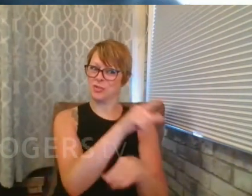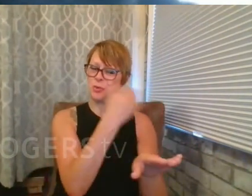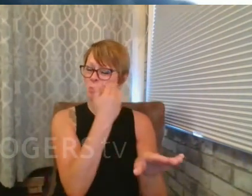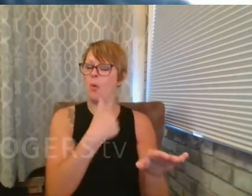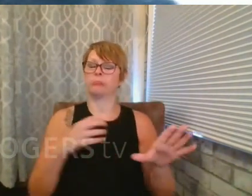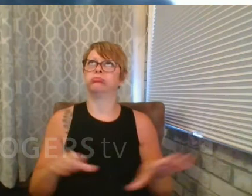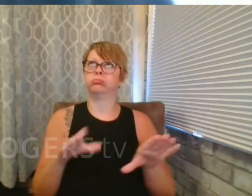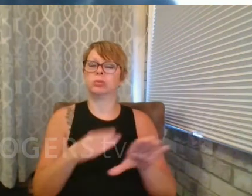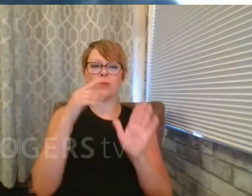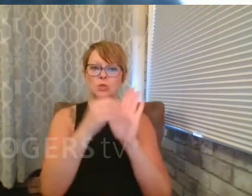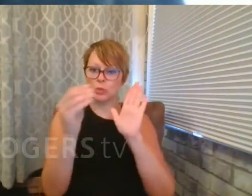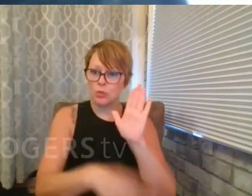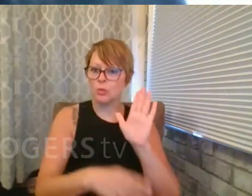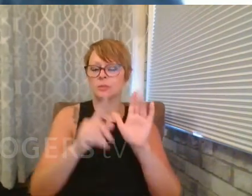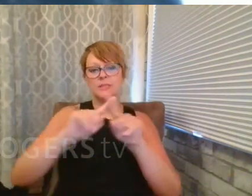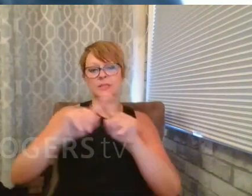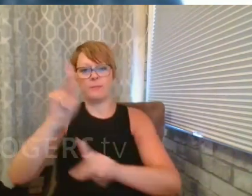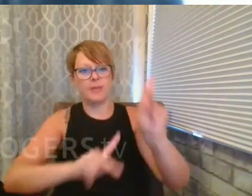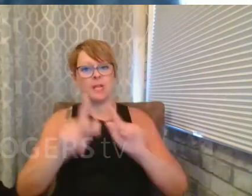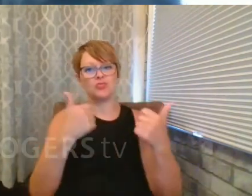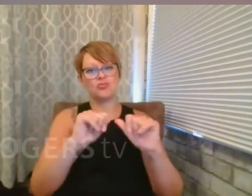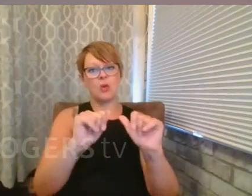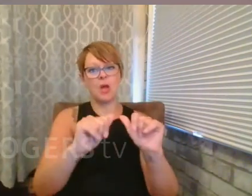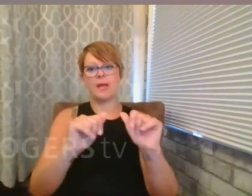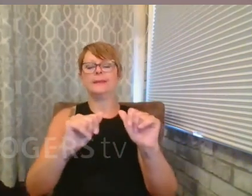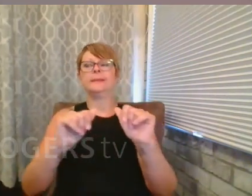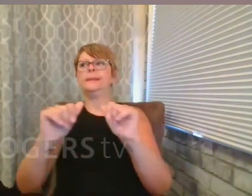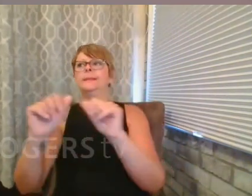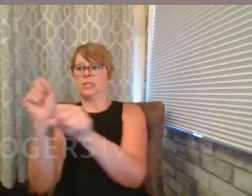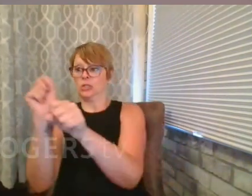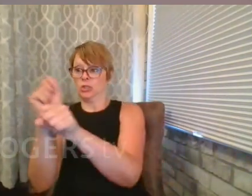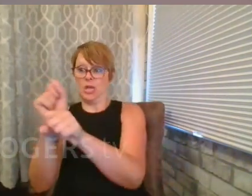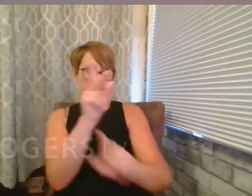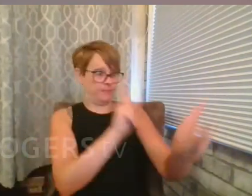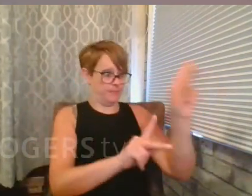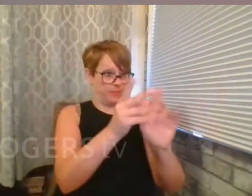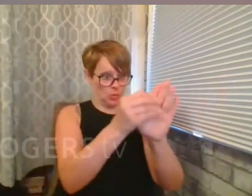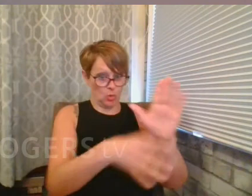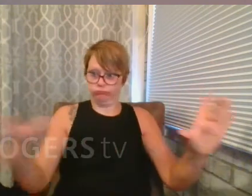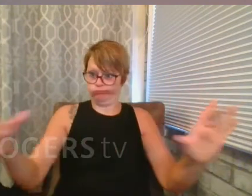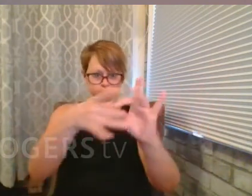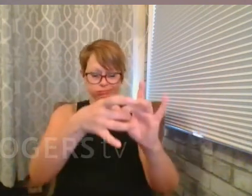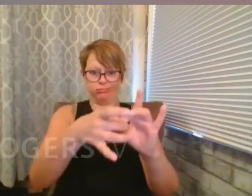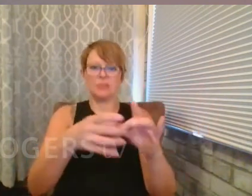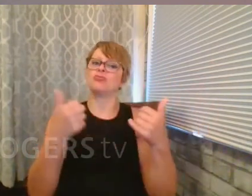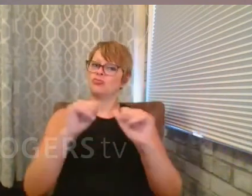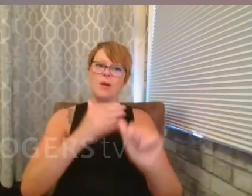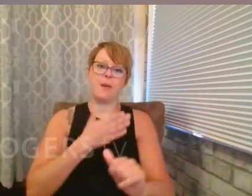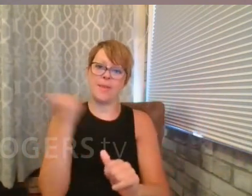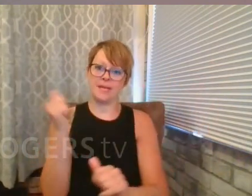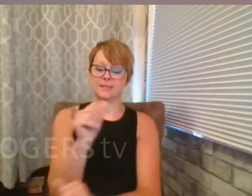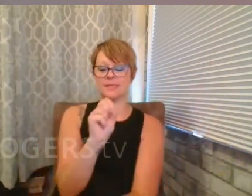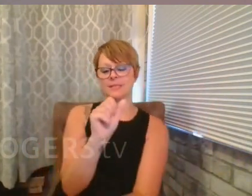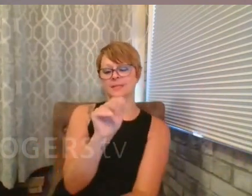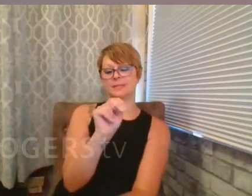to connect them with various jobs and all. I try my level best. You do, yeah. Connection. You try to help with connections. That's great.